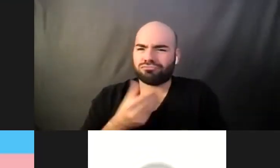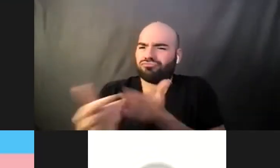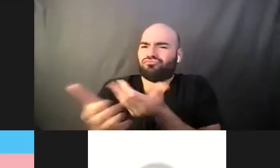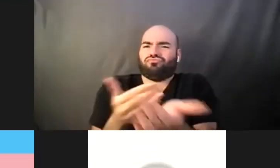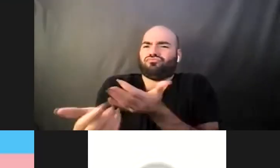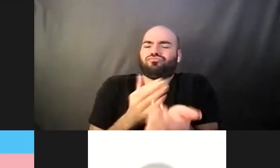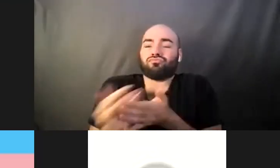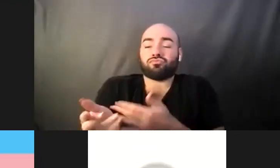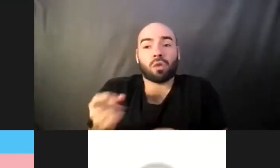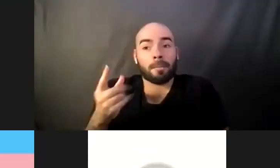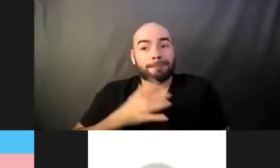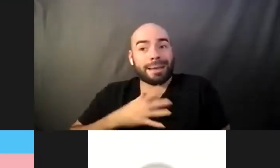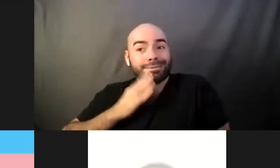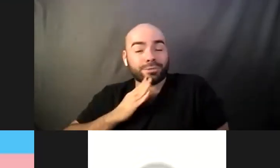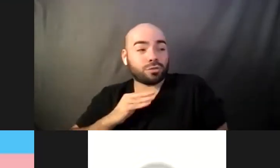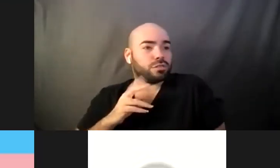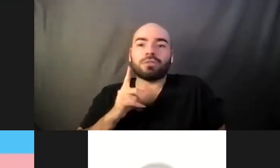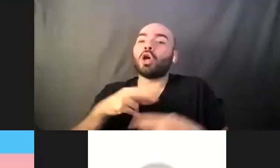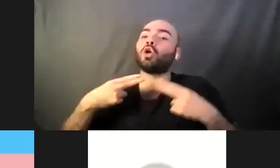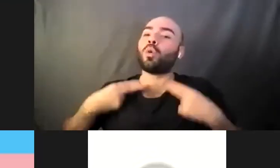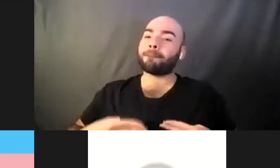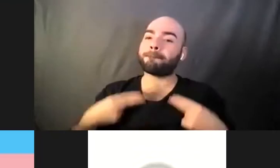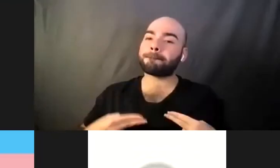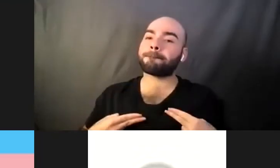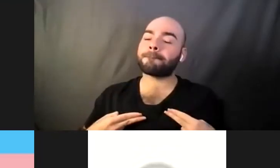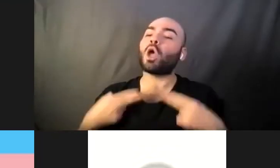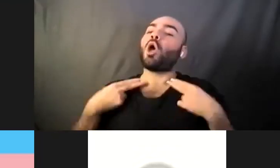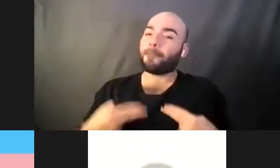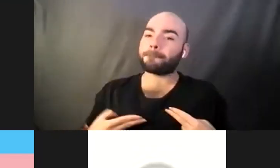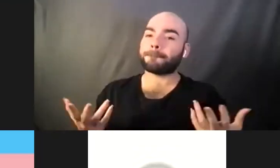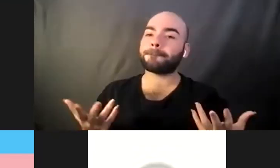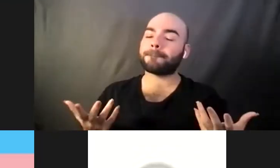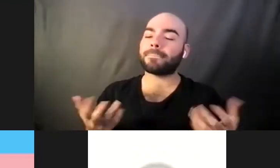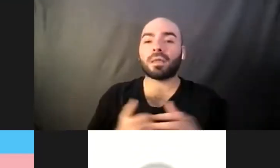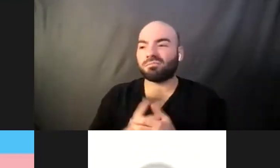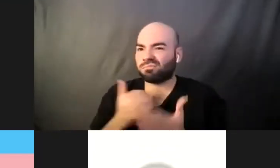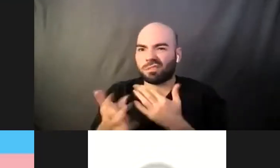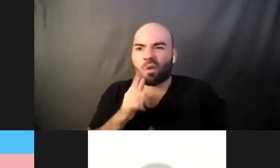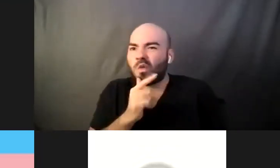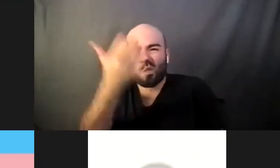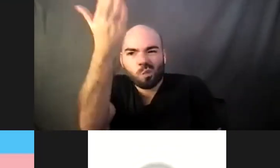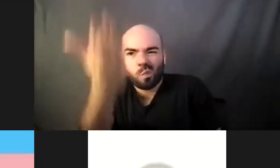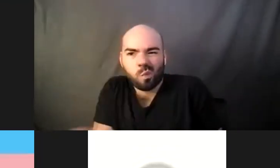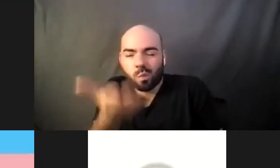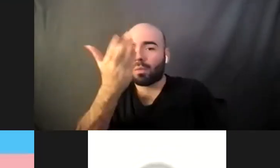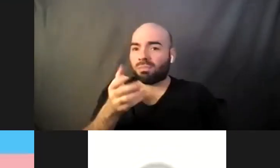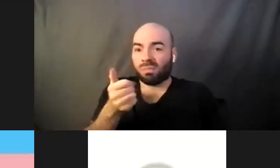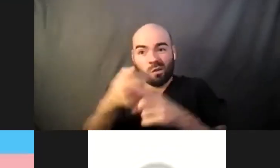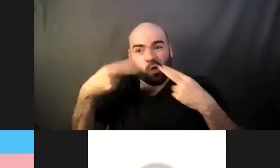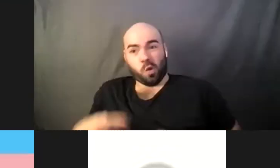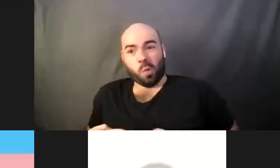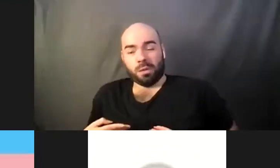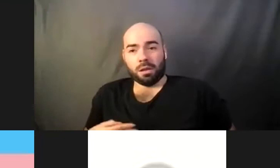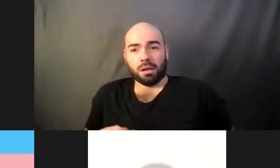of the person to your left and your right. And no matter who you are as a human being, you have to